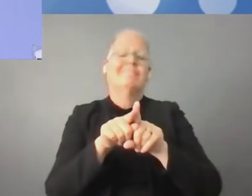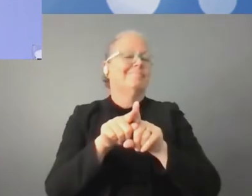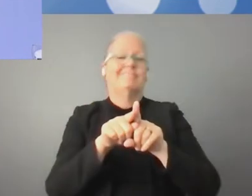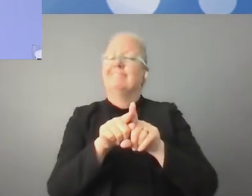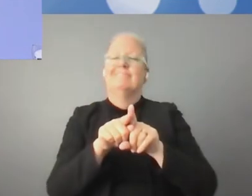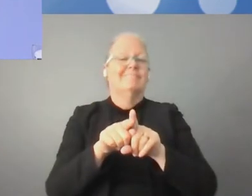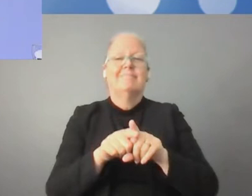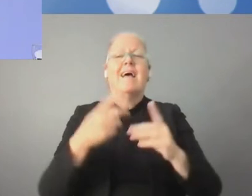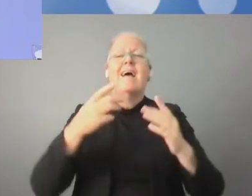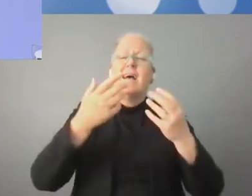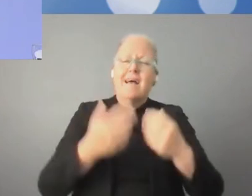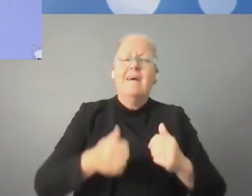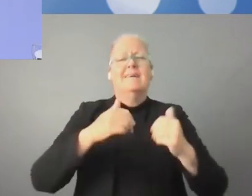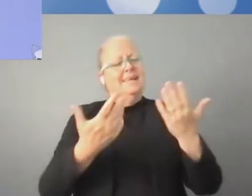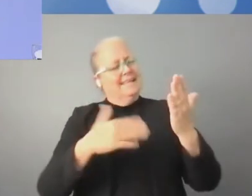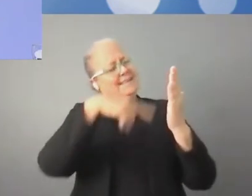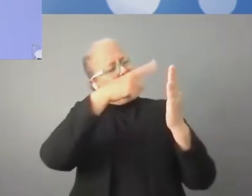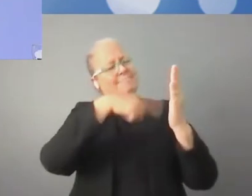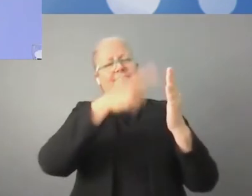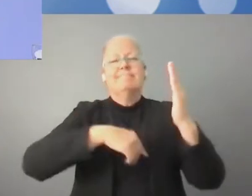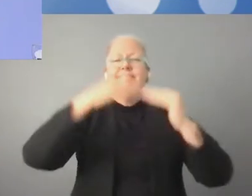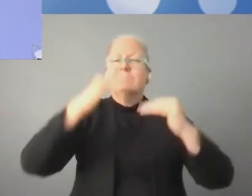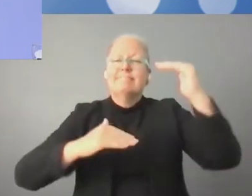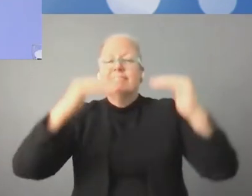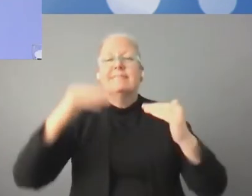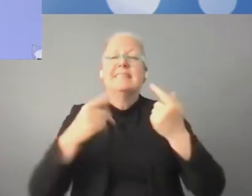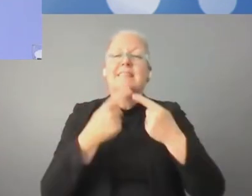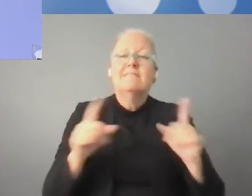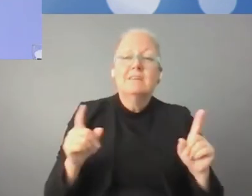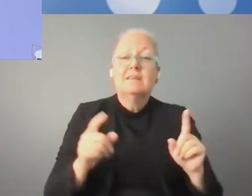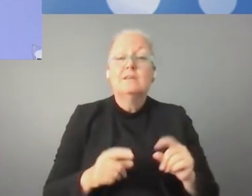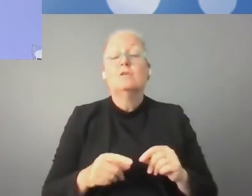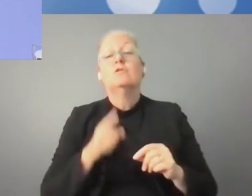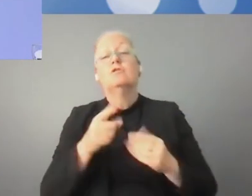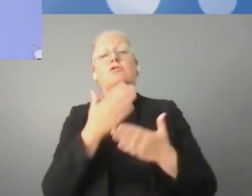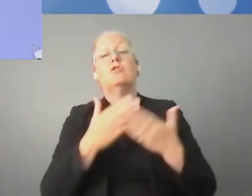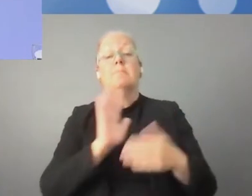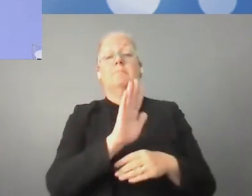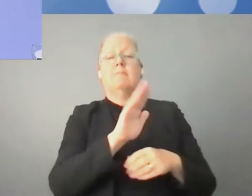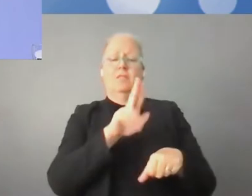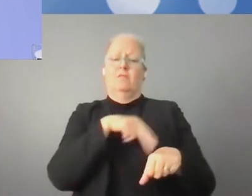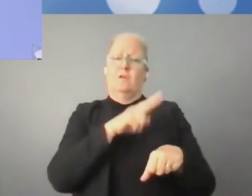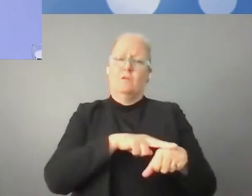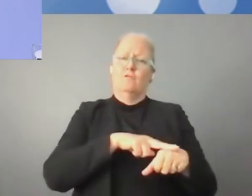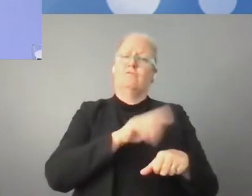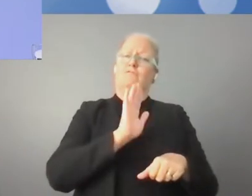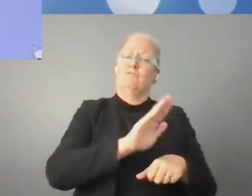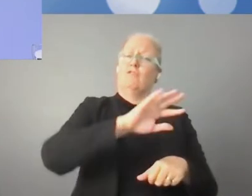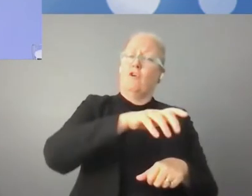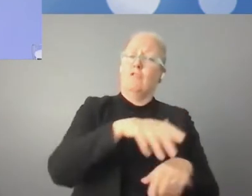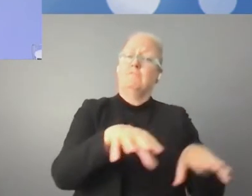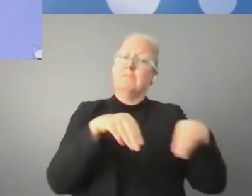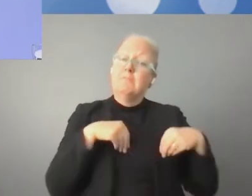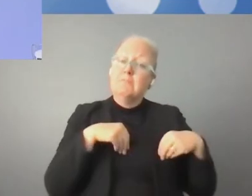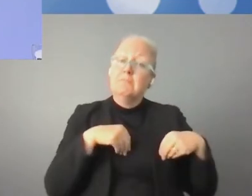some regulations will be adopted at the national level of course or regional